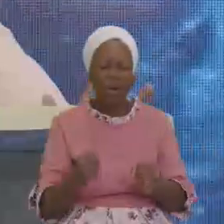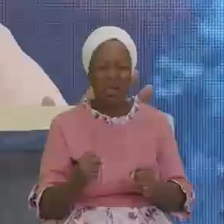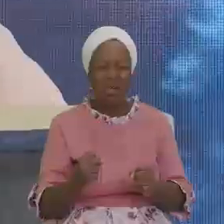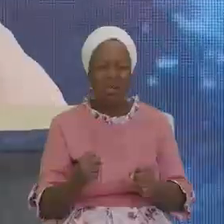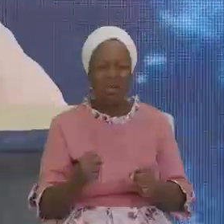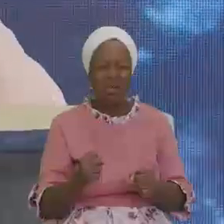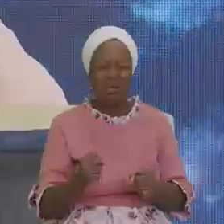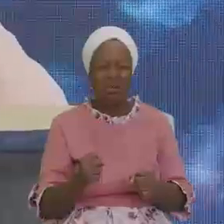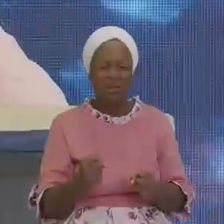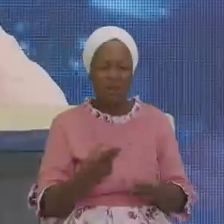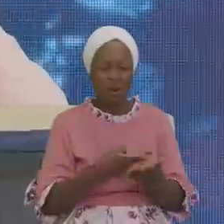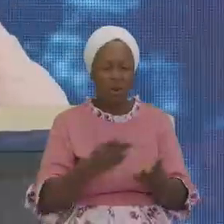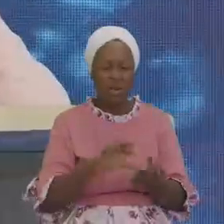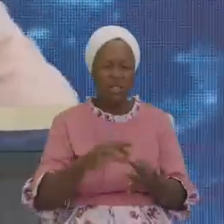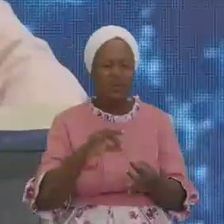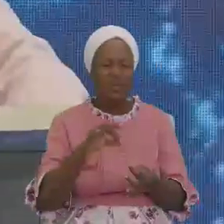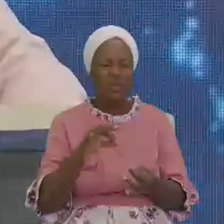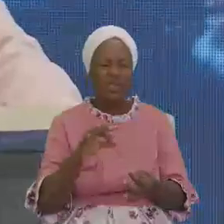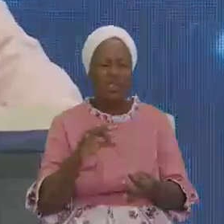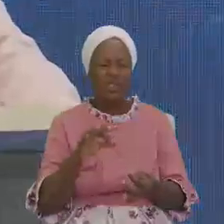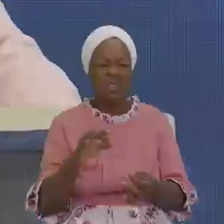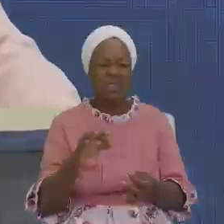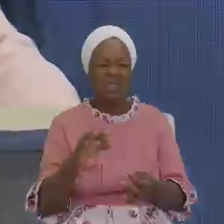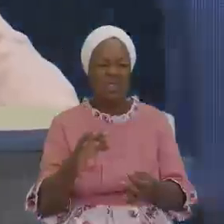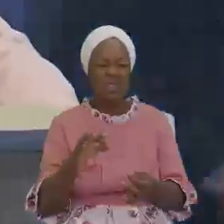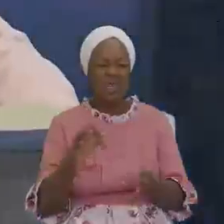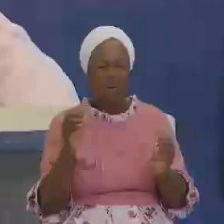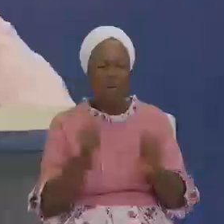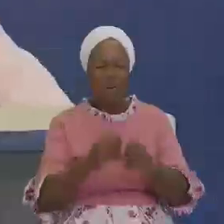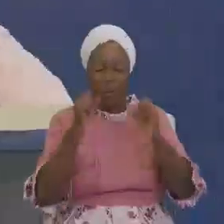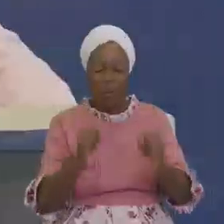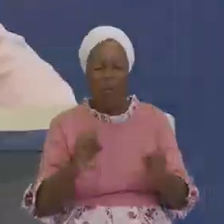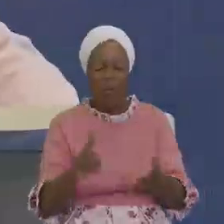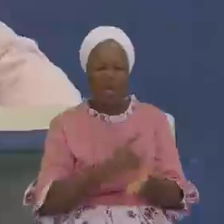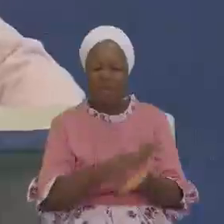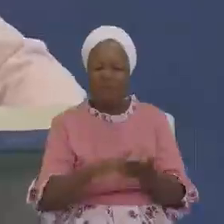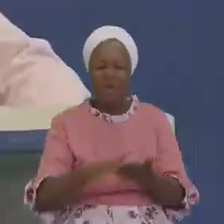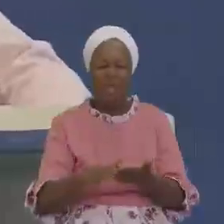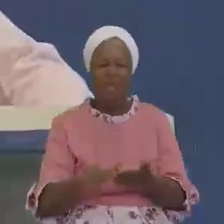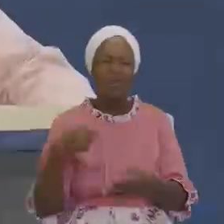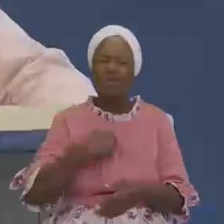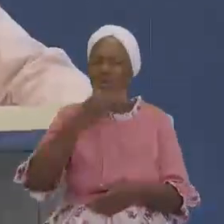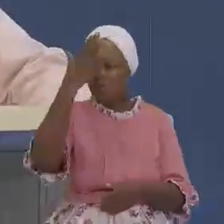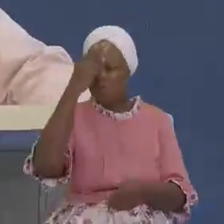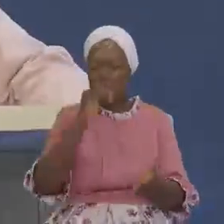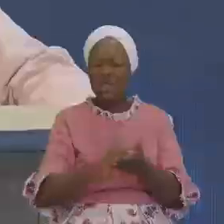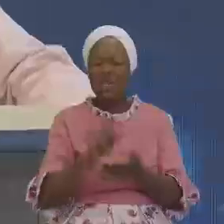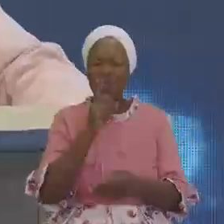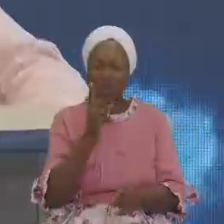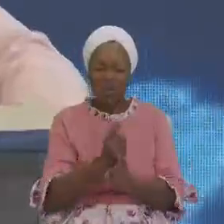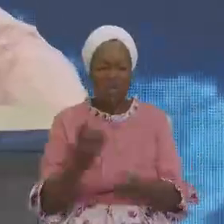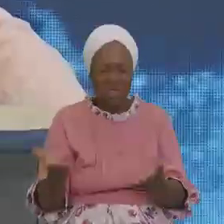Holy Spirit, with power divine, we know you are right there